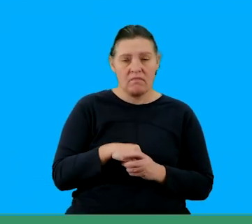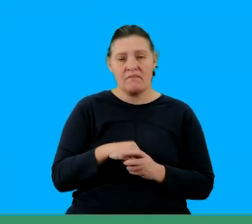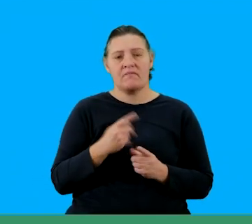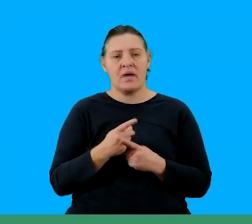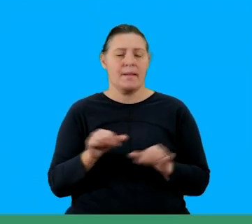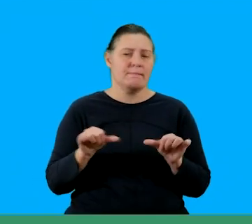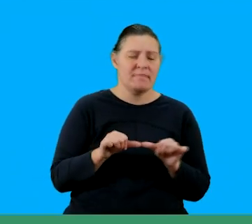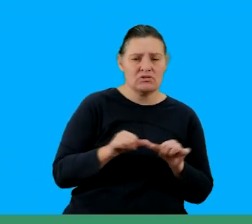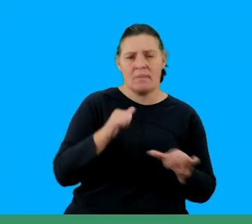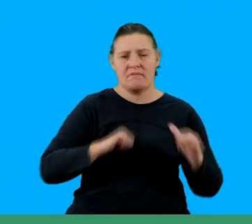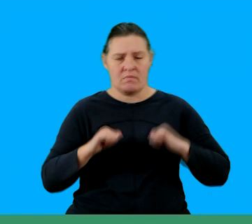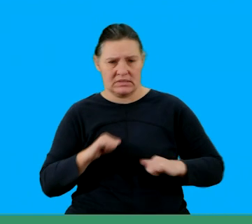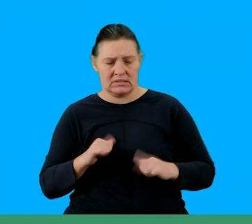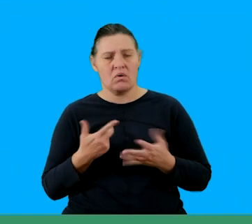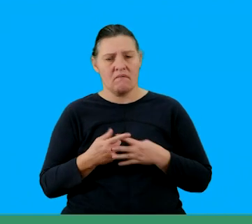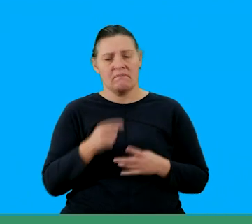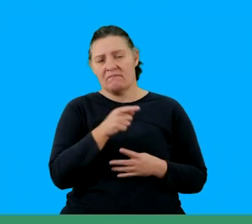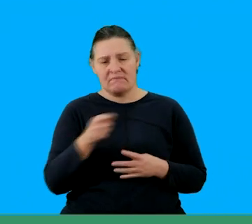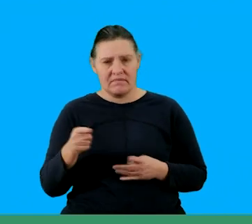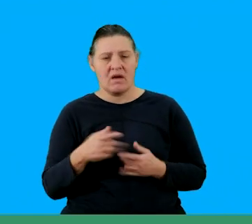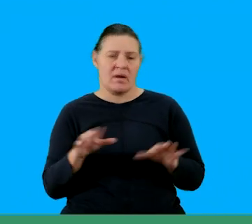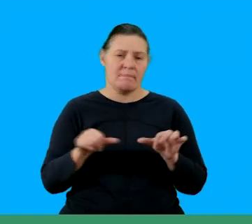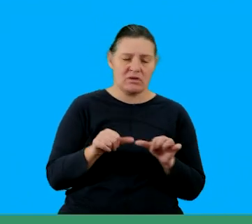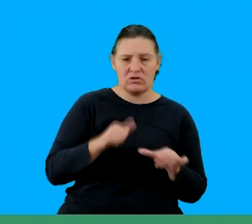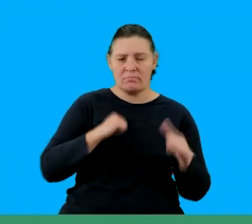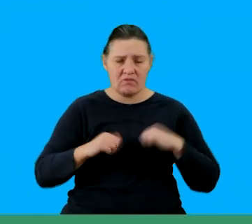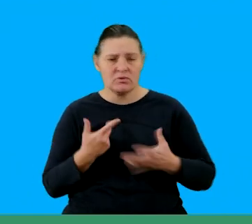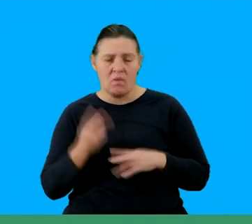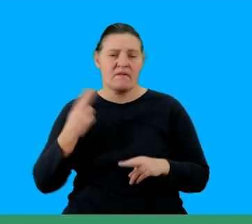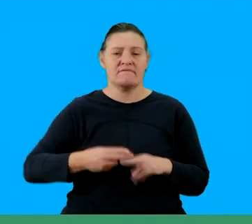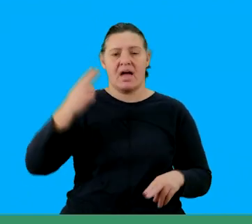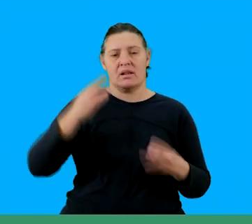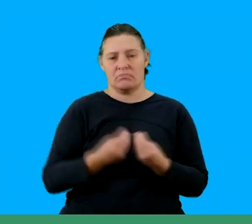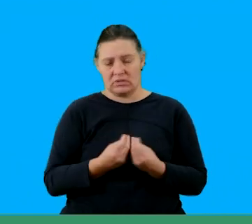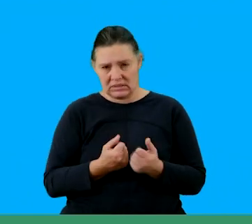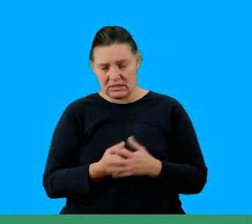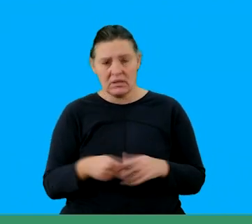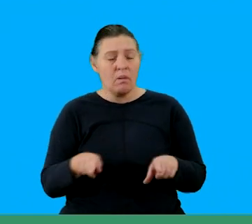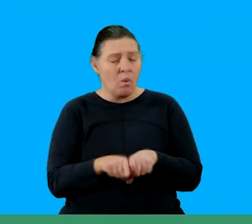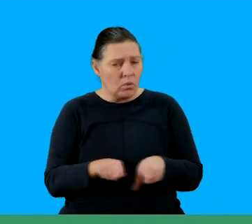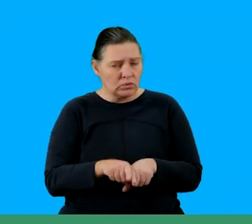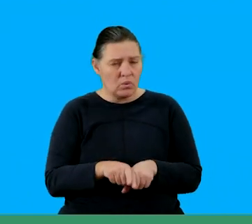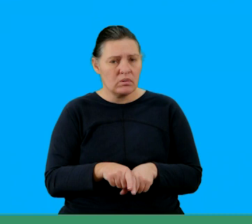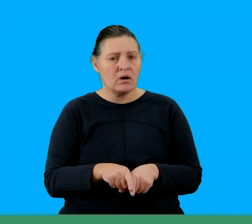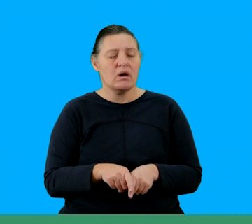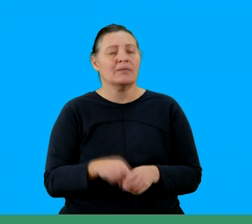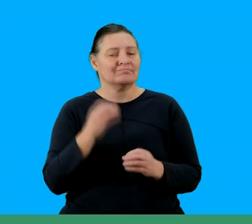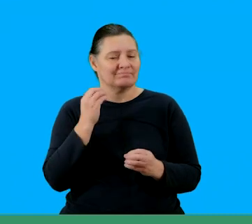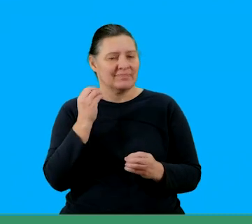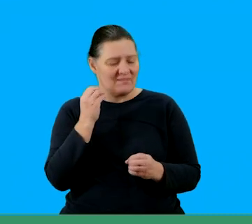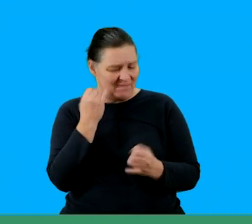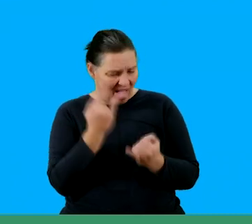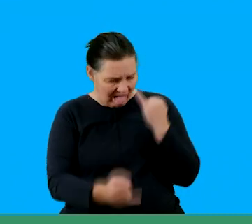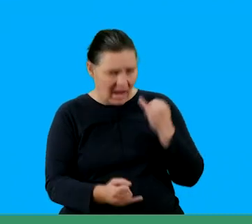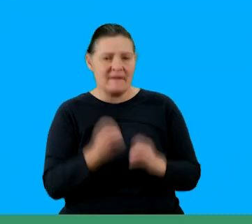again, measuring performance of what now? Measuring performance of the final product and taking corrective